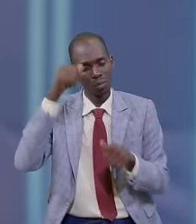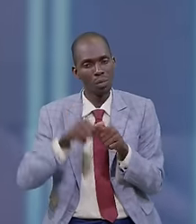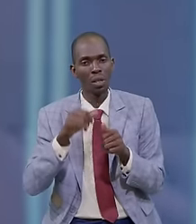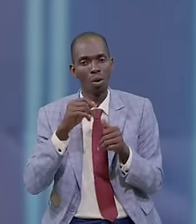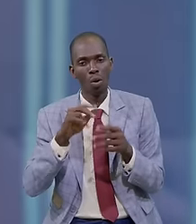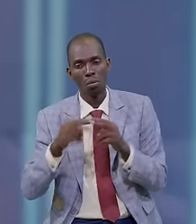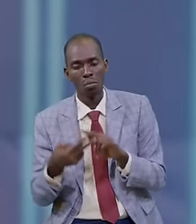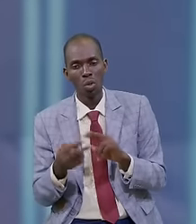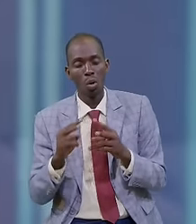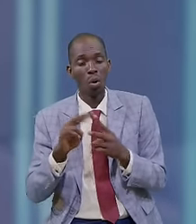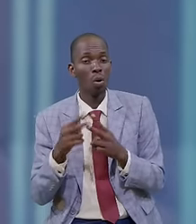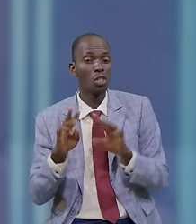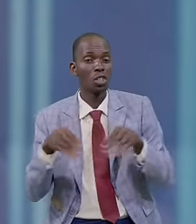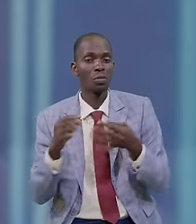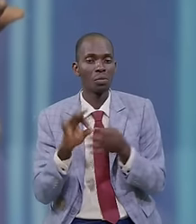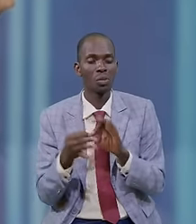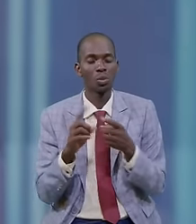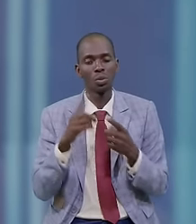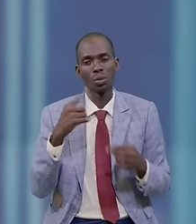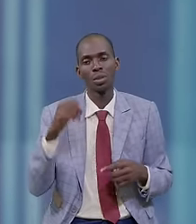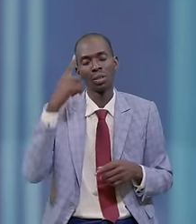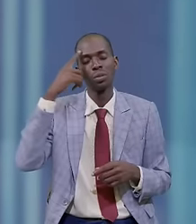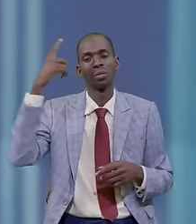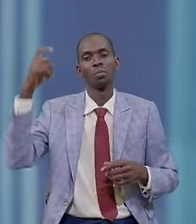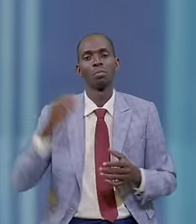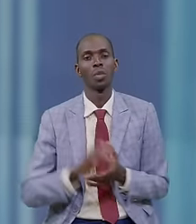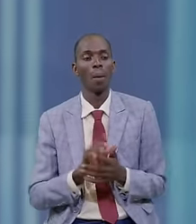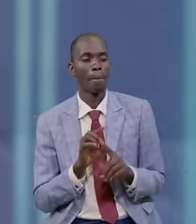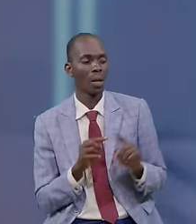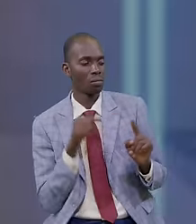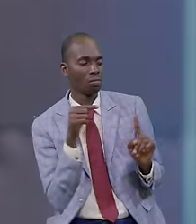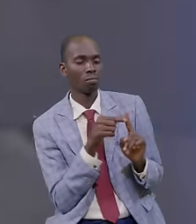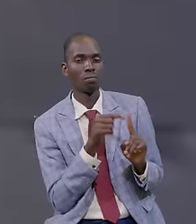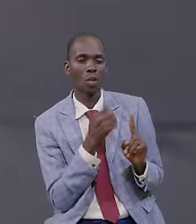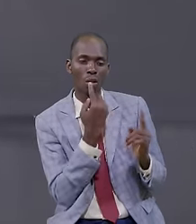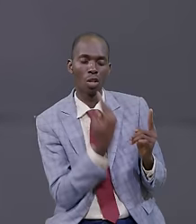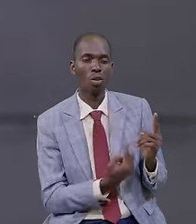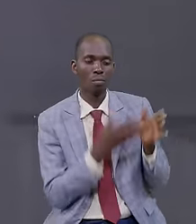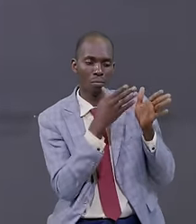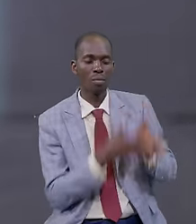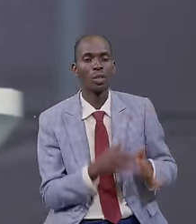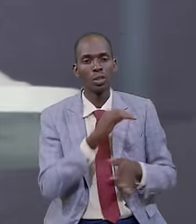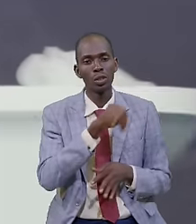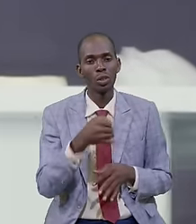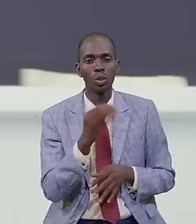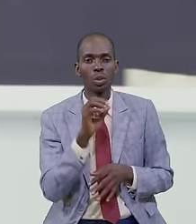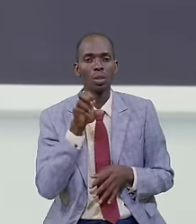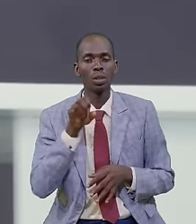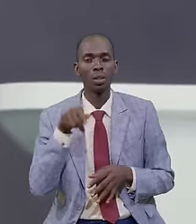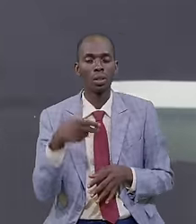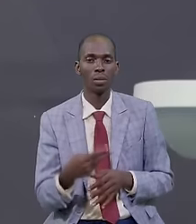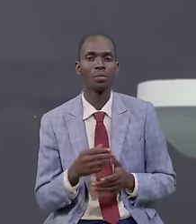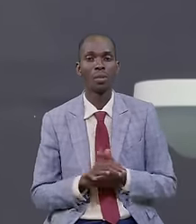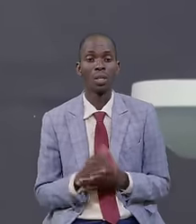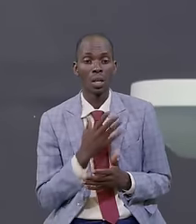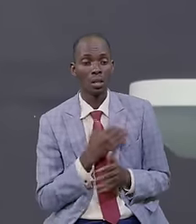that's standing forever. We now talk about him, and he called Joseph. And Joseph